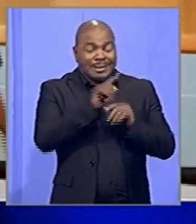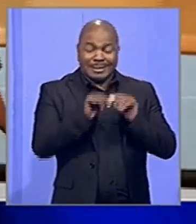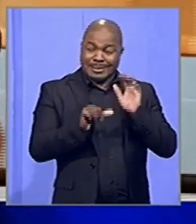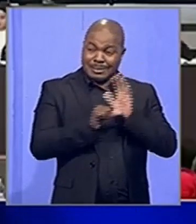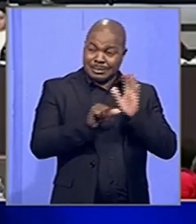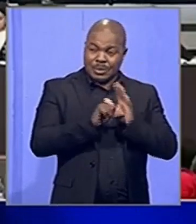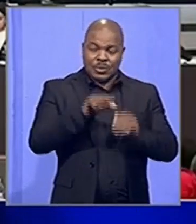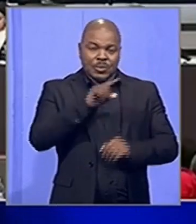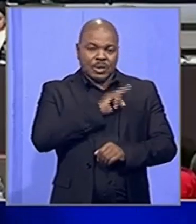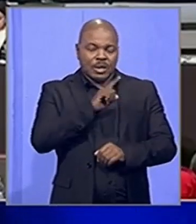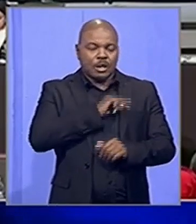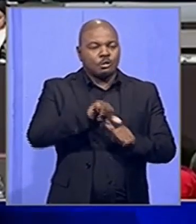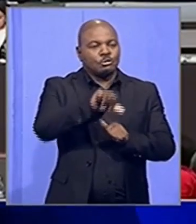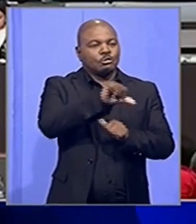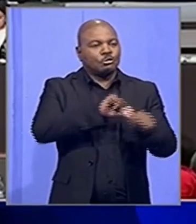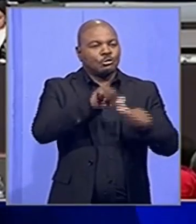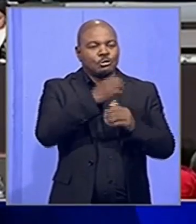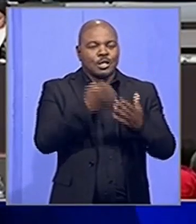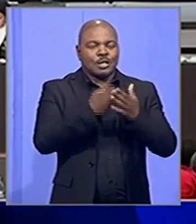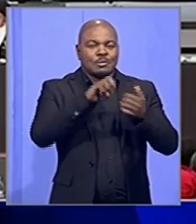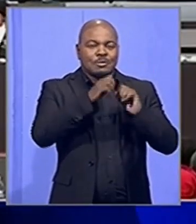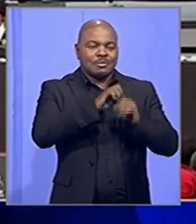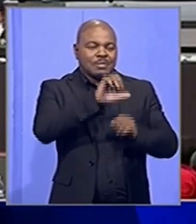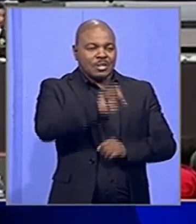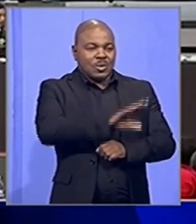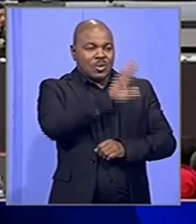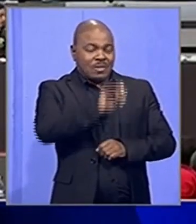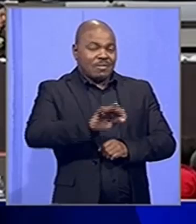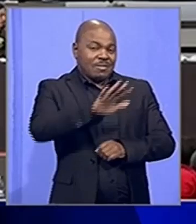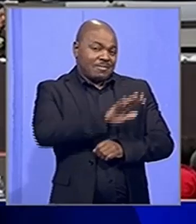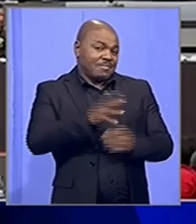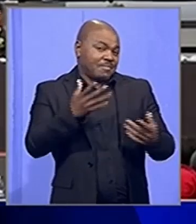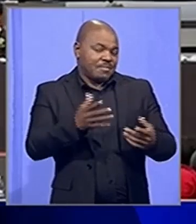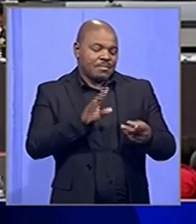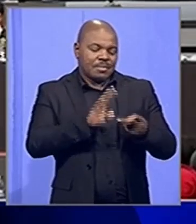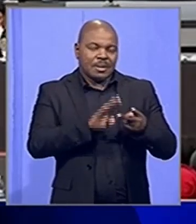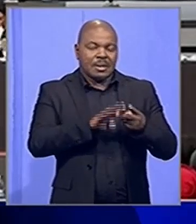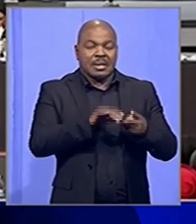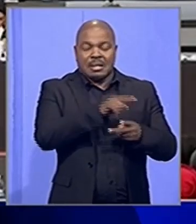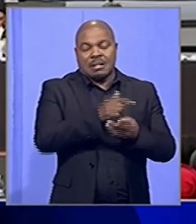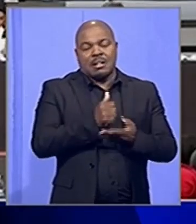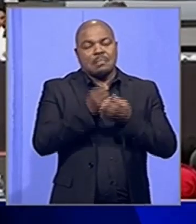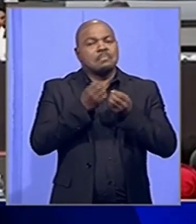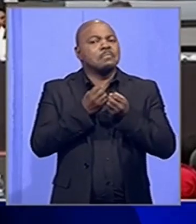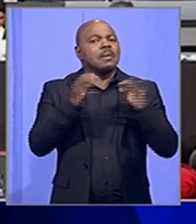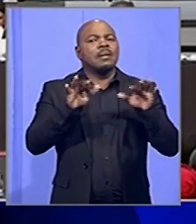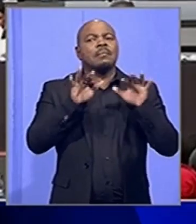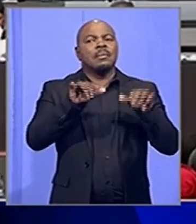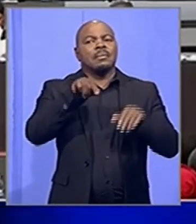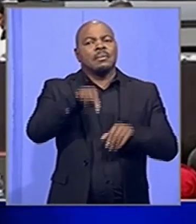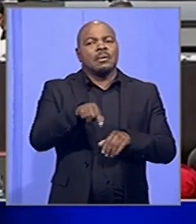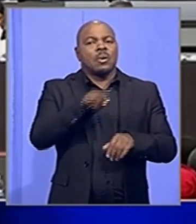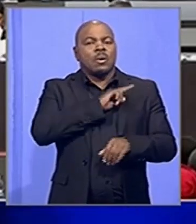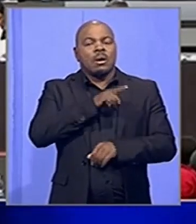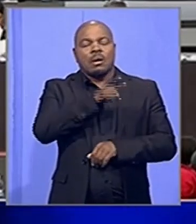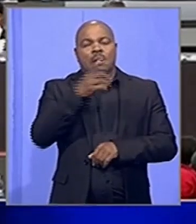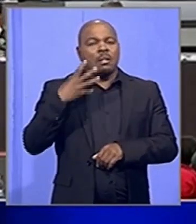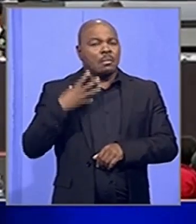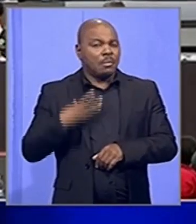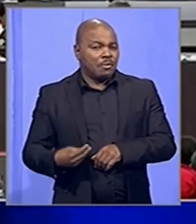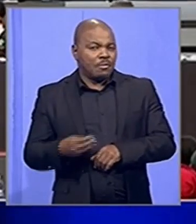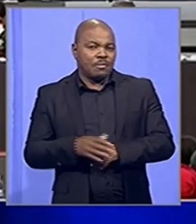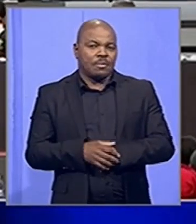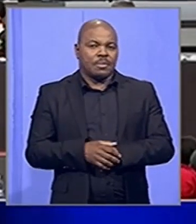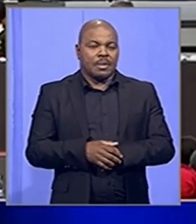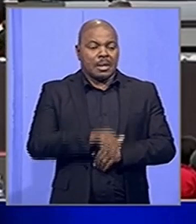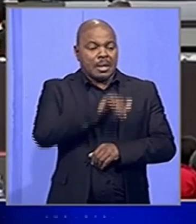crucial given the socioeconomic situation and the social grants that sustain so many people who are in poverty. Now, the